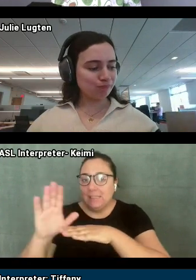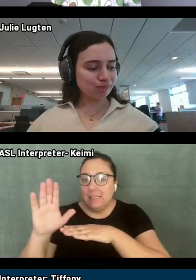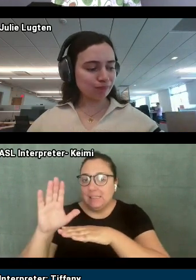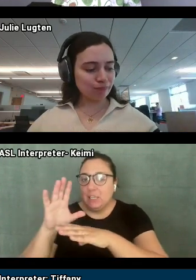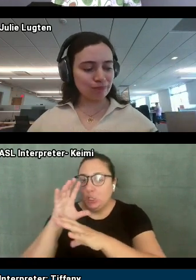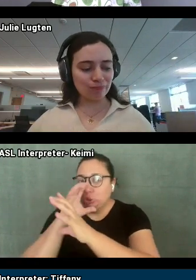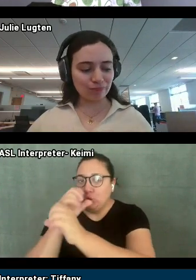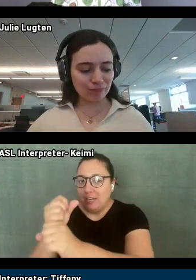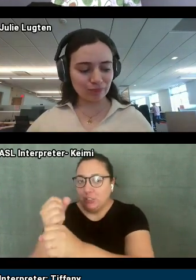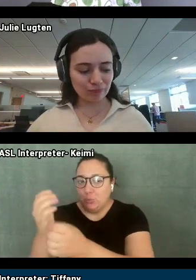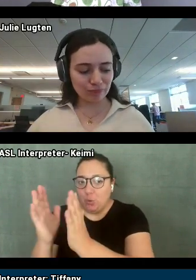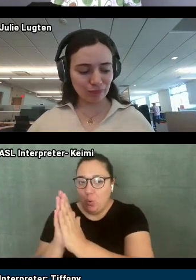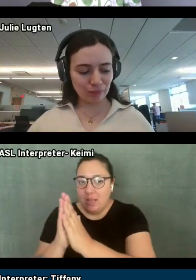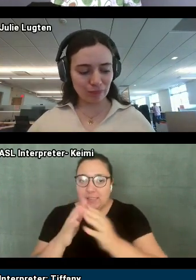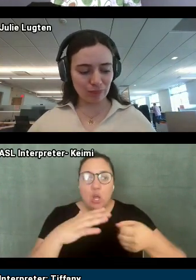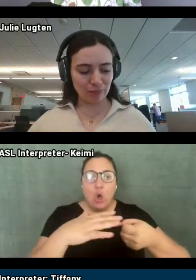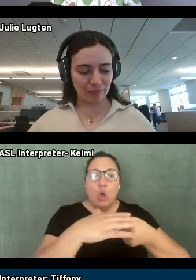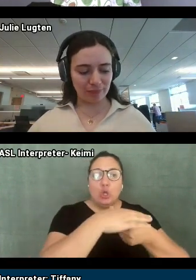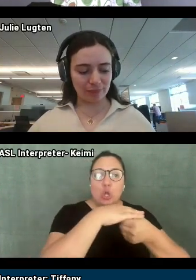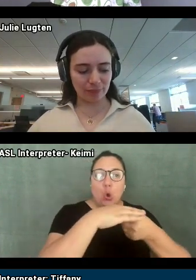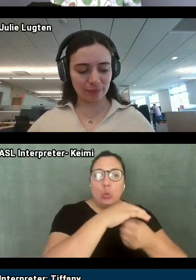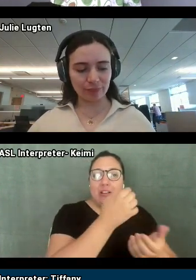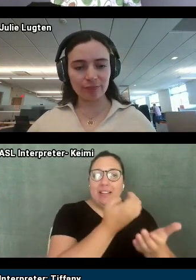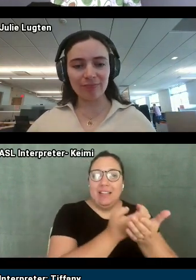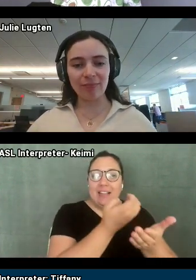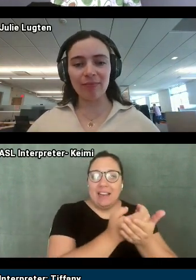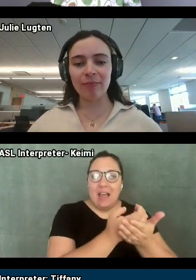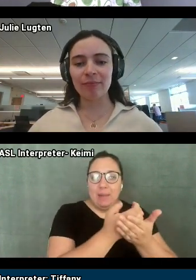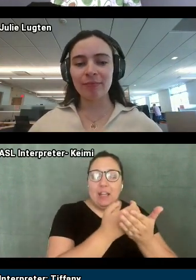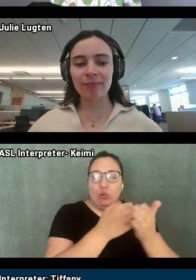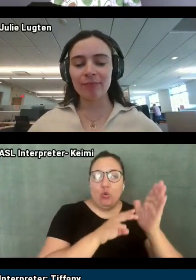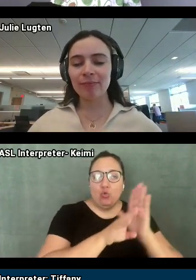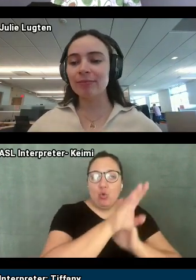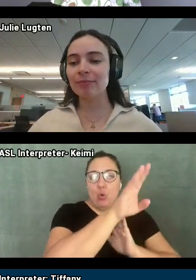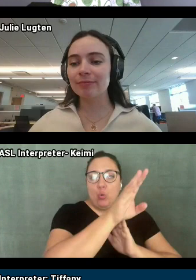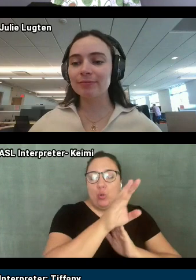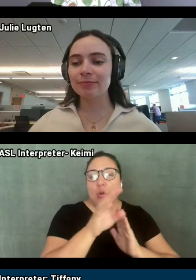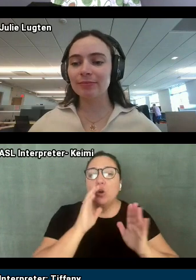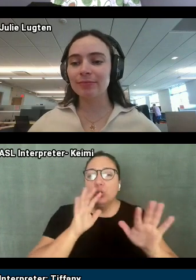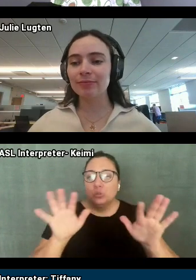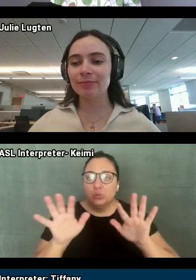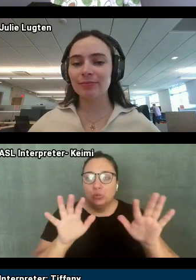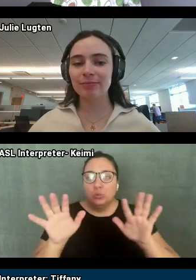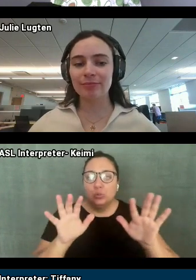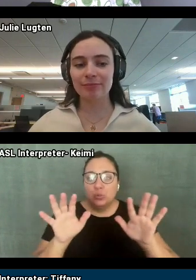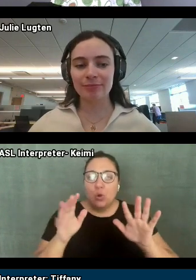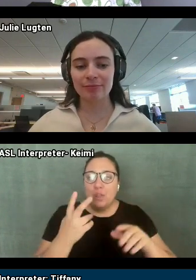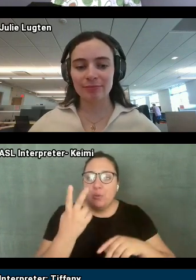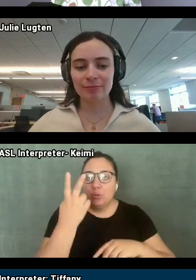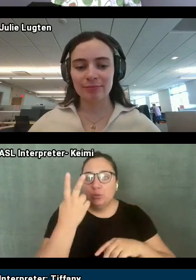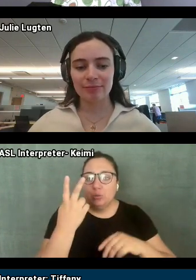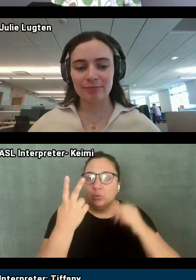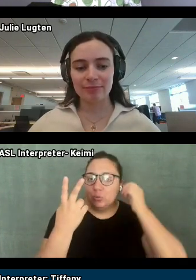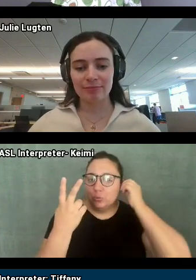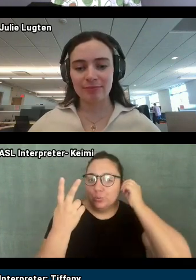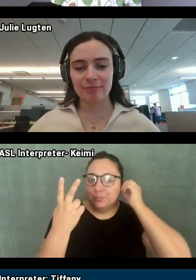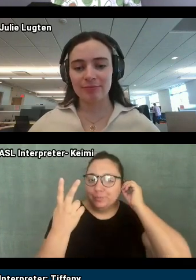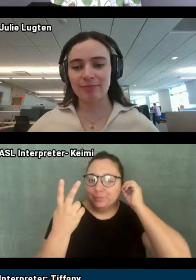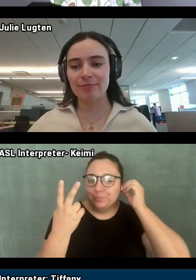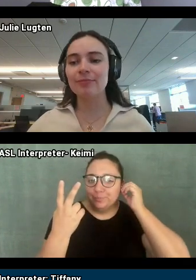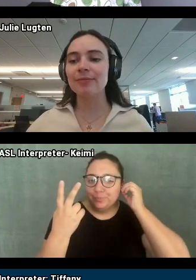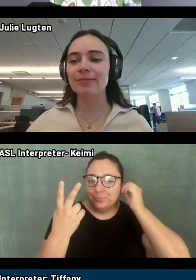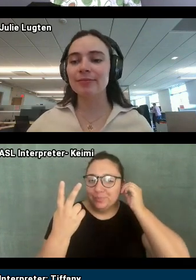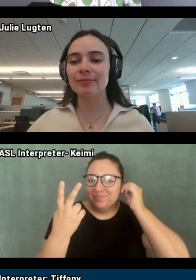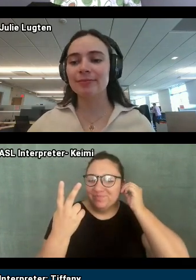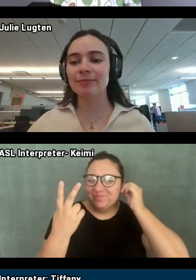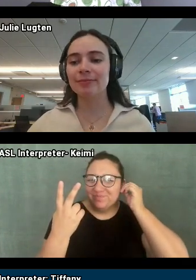growth requests. And there were some overlapping lead sources between the 2 types of requests, but there were some lead sources that